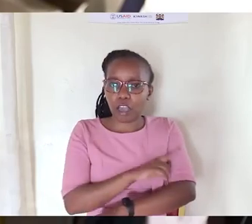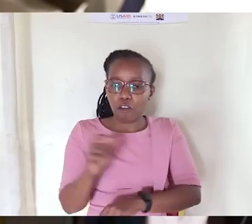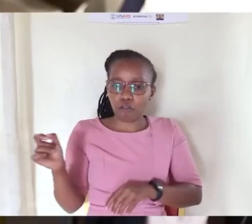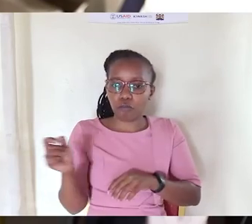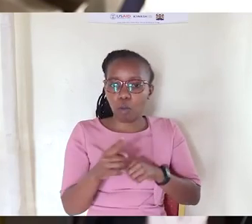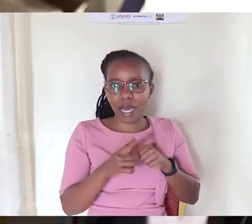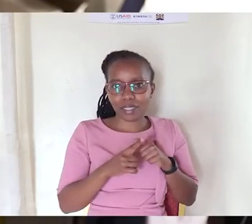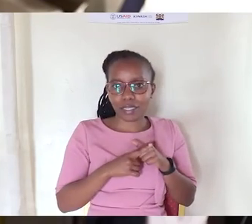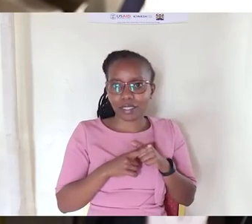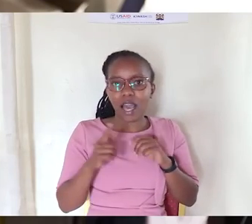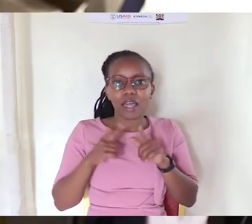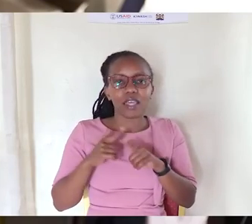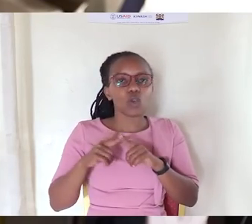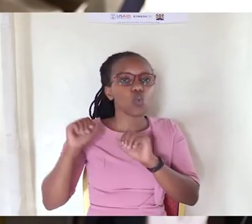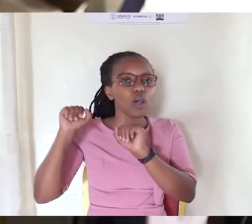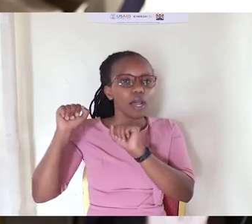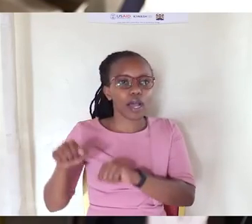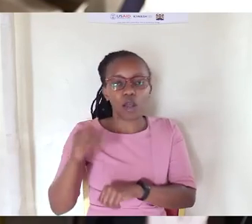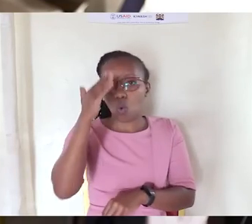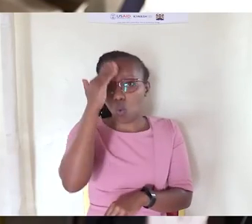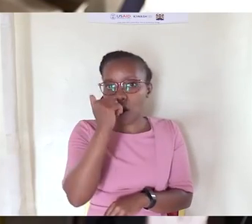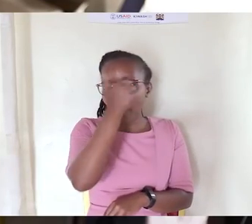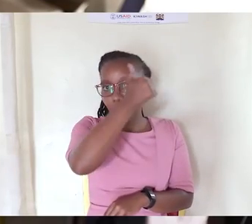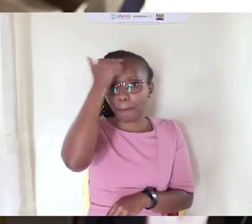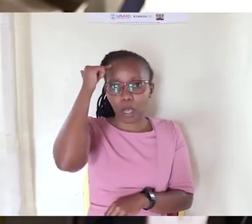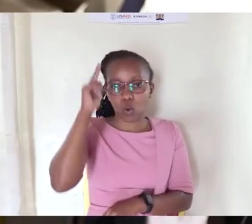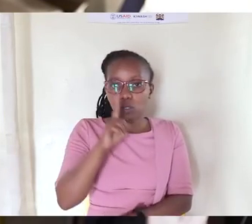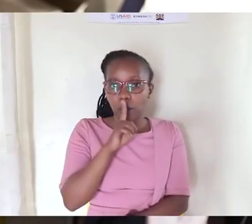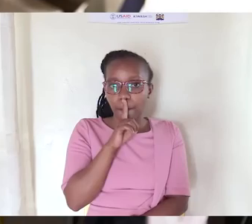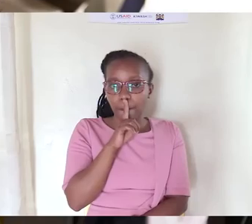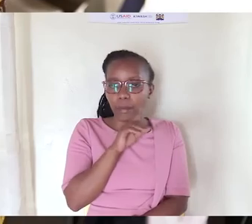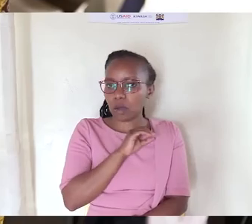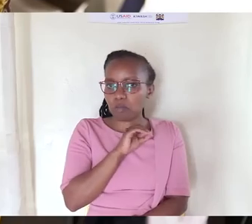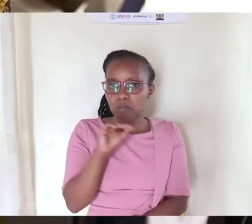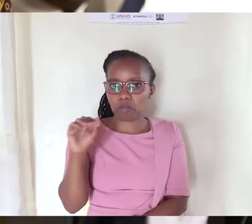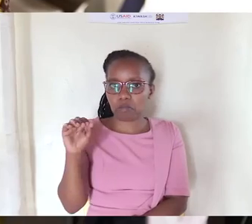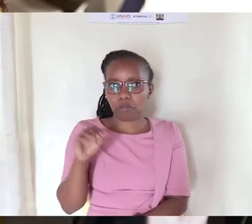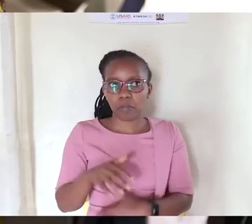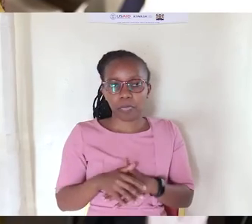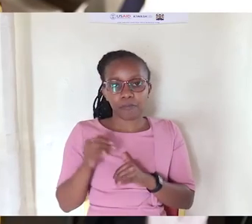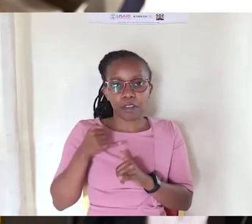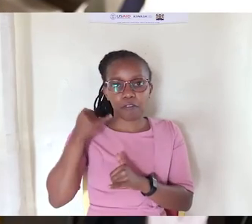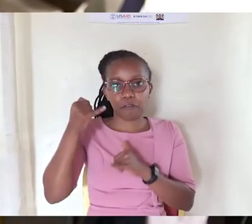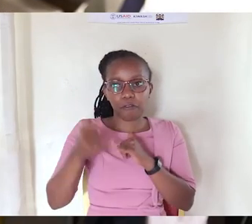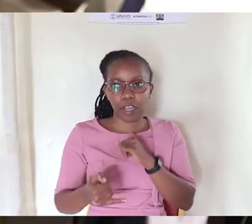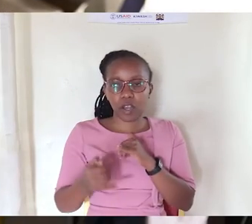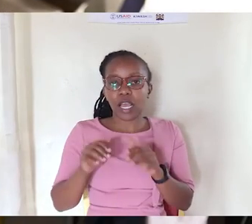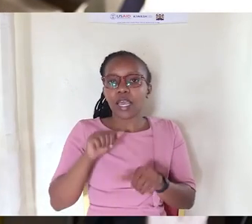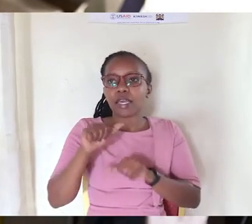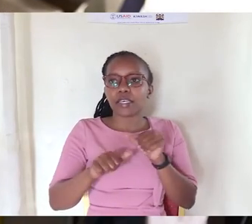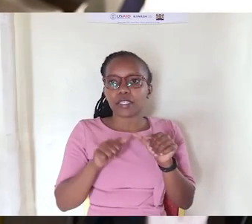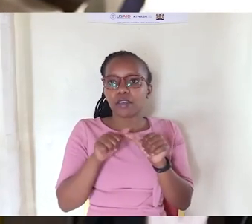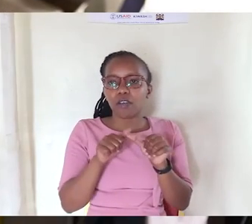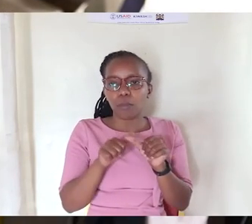6 months, so be it. Because we said we are not going to keep quiet. And then, of course, finally, is the whole aspect